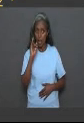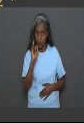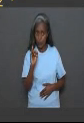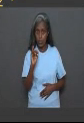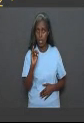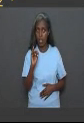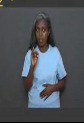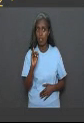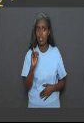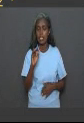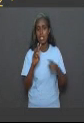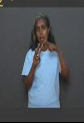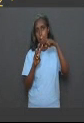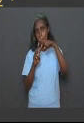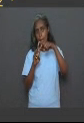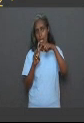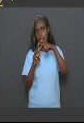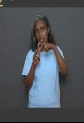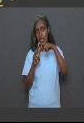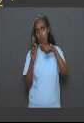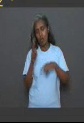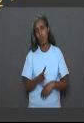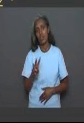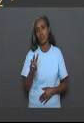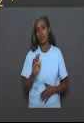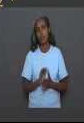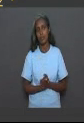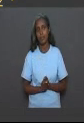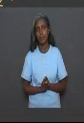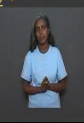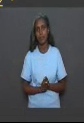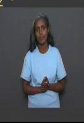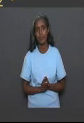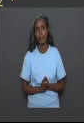iota is pi over 2.